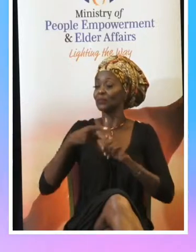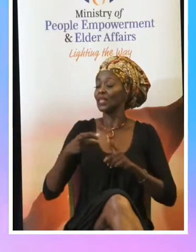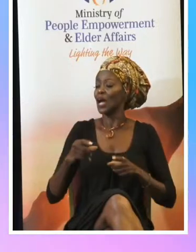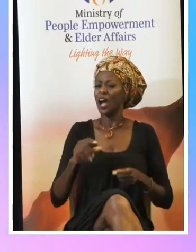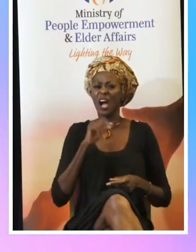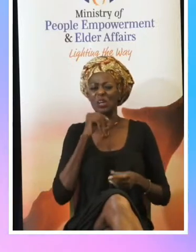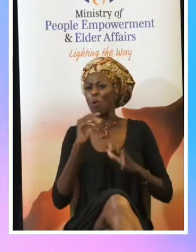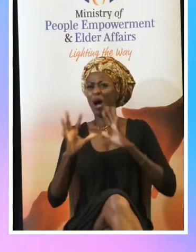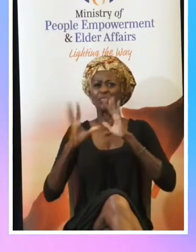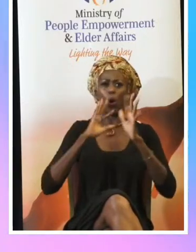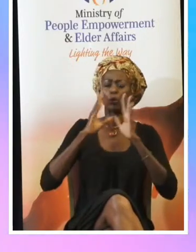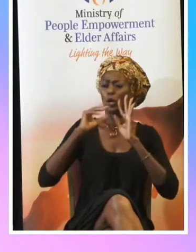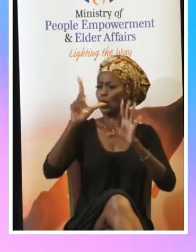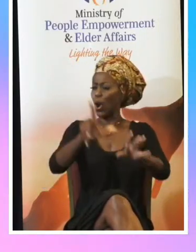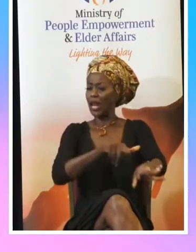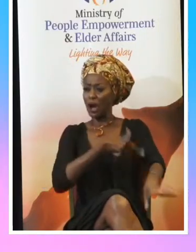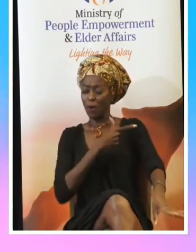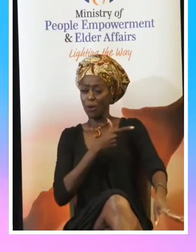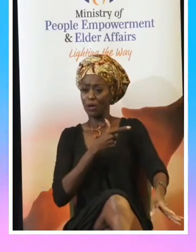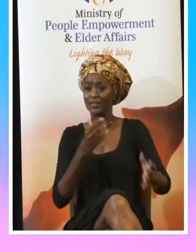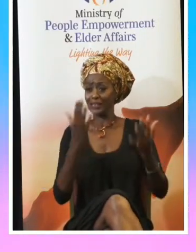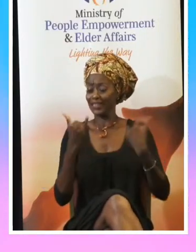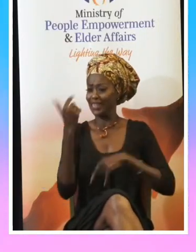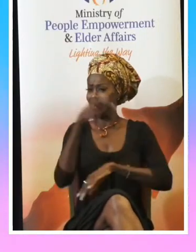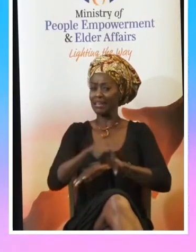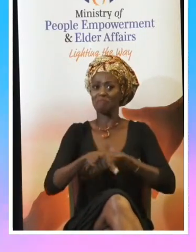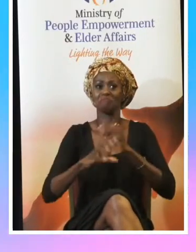welcome, as this is a night for a lot of talking.